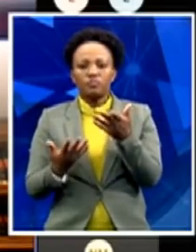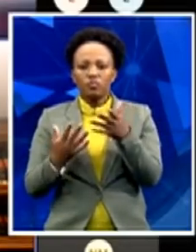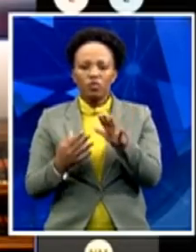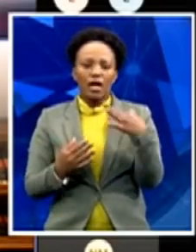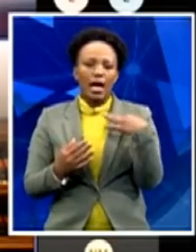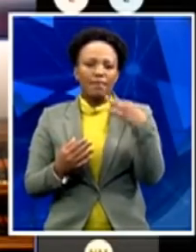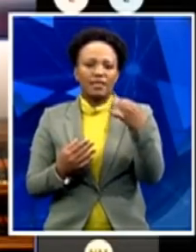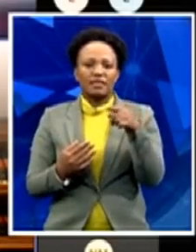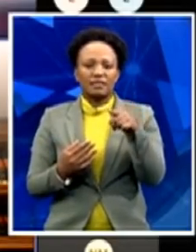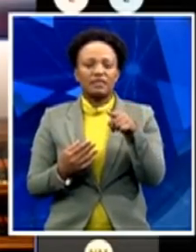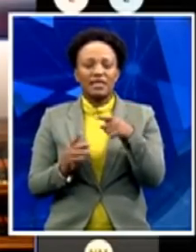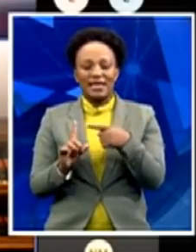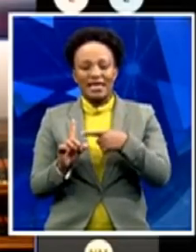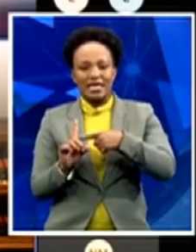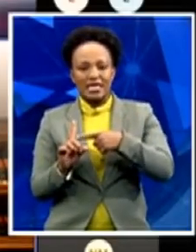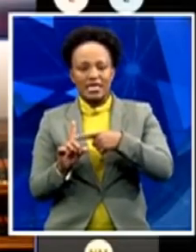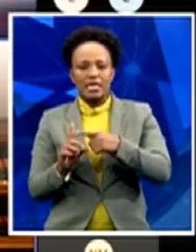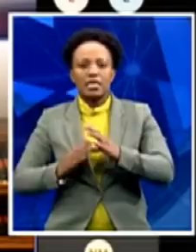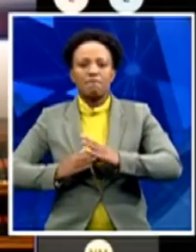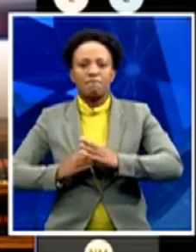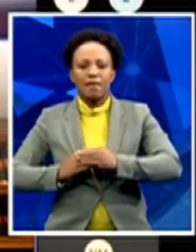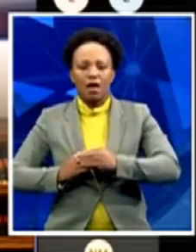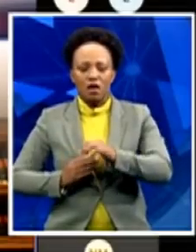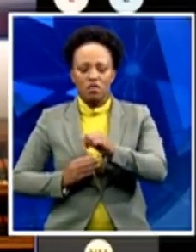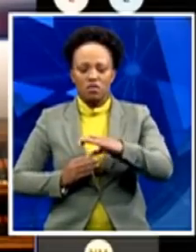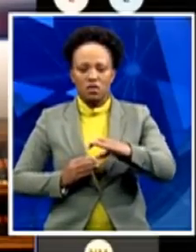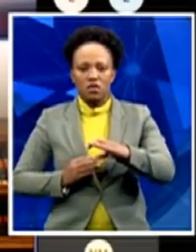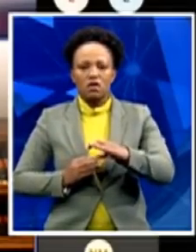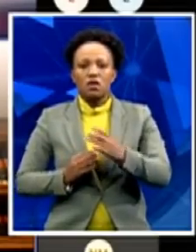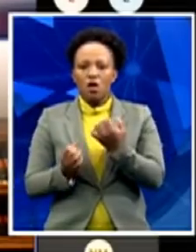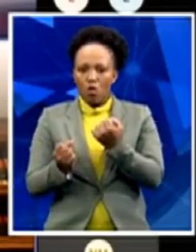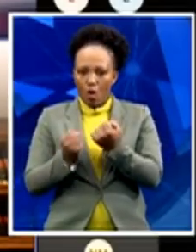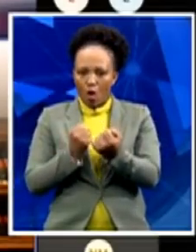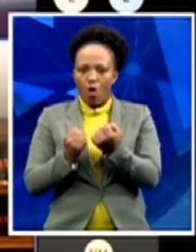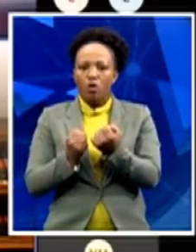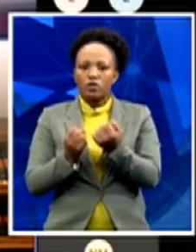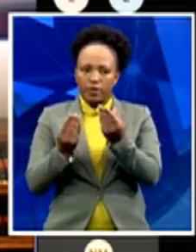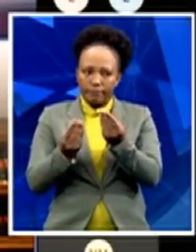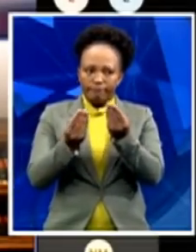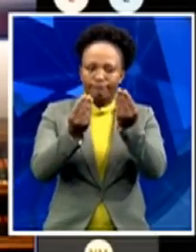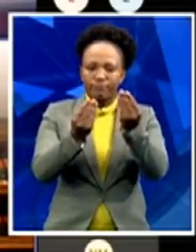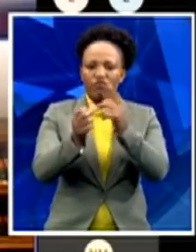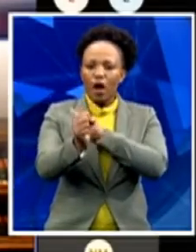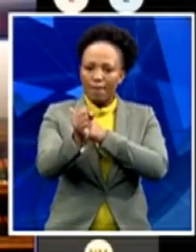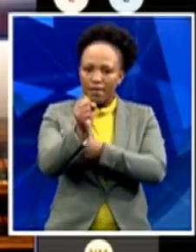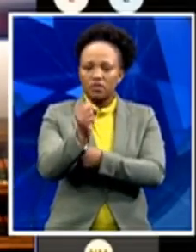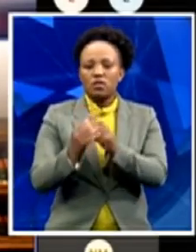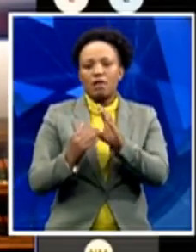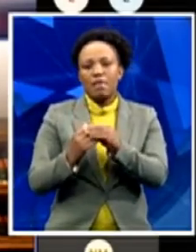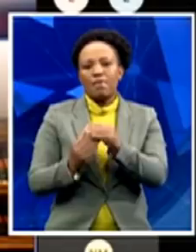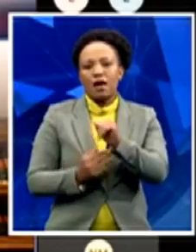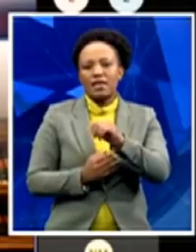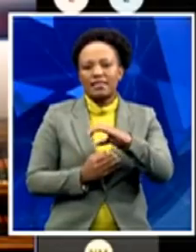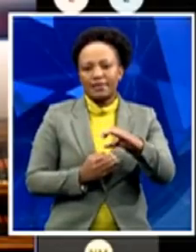ANC and comes to court in that capacity. The application for Mr.